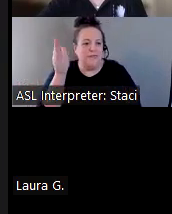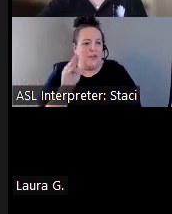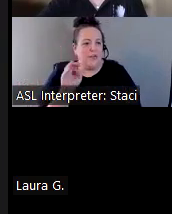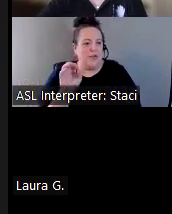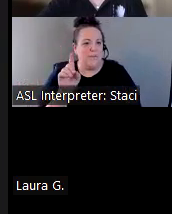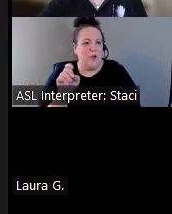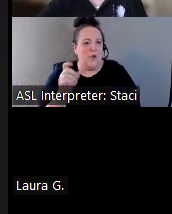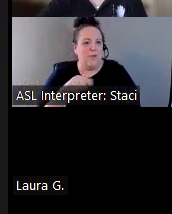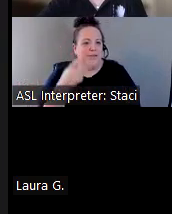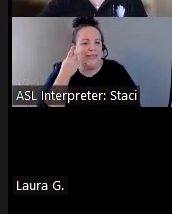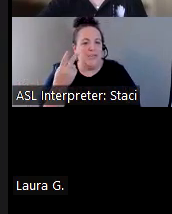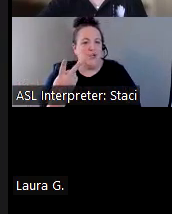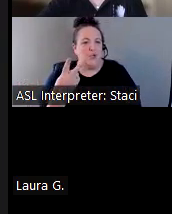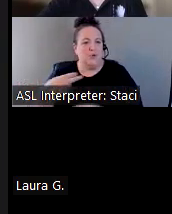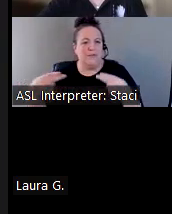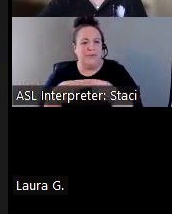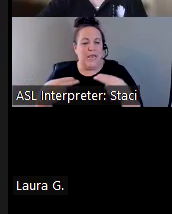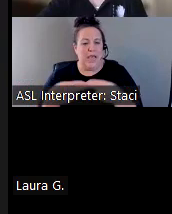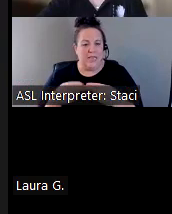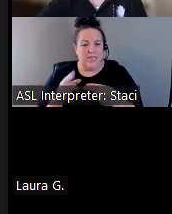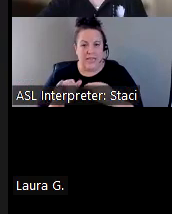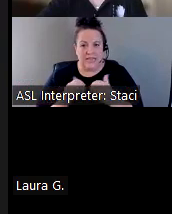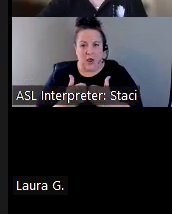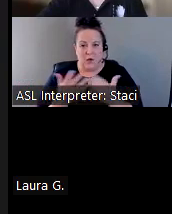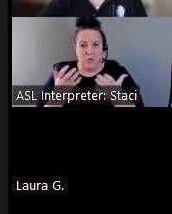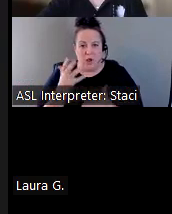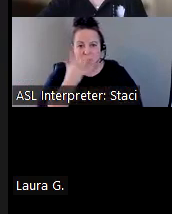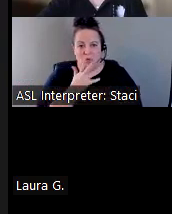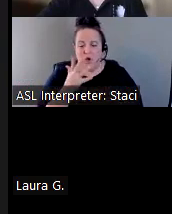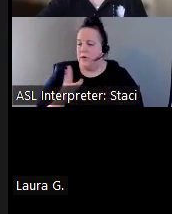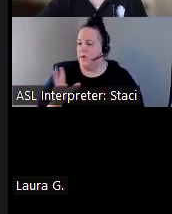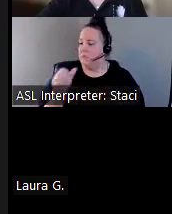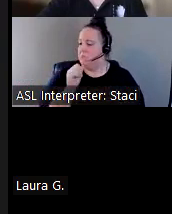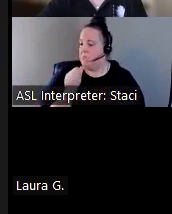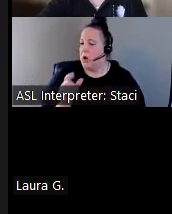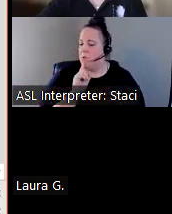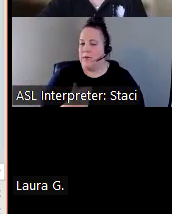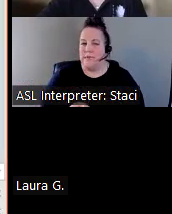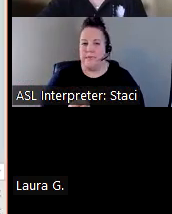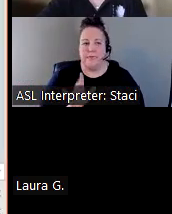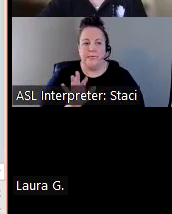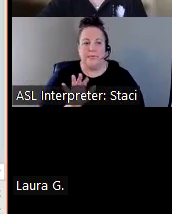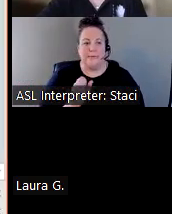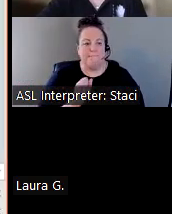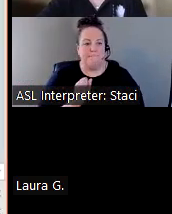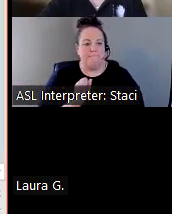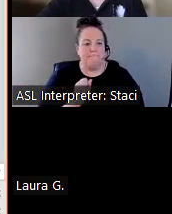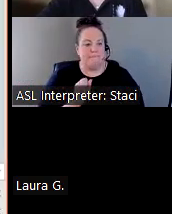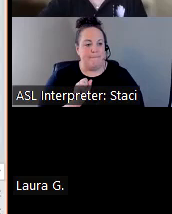two slides next to each other. Is that how you want it to look? Not necessarily.